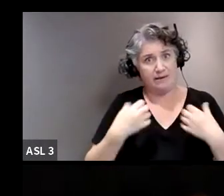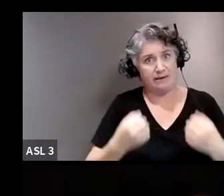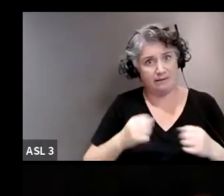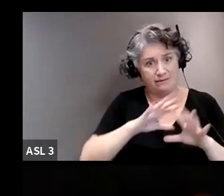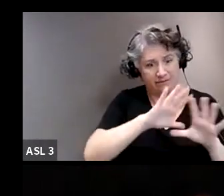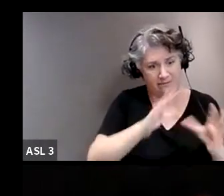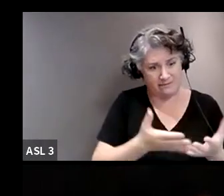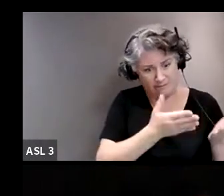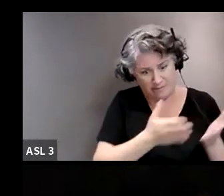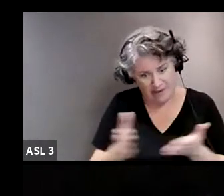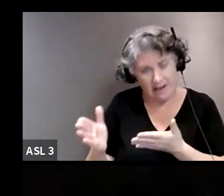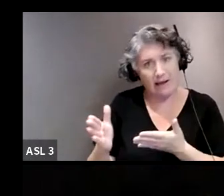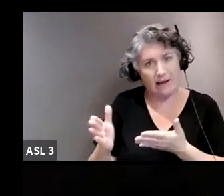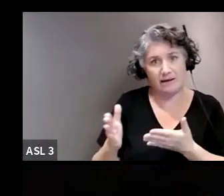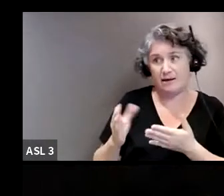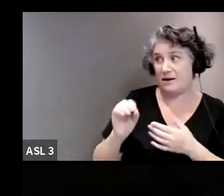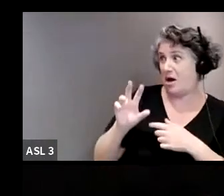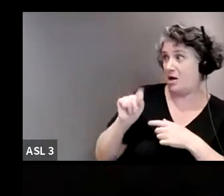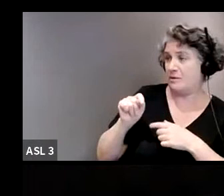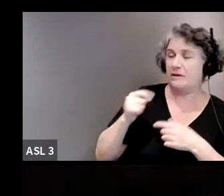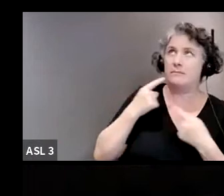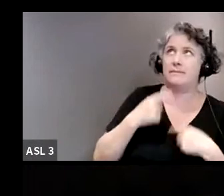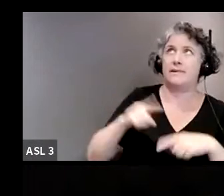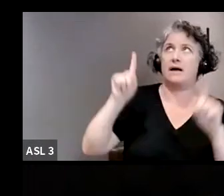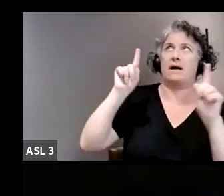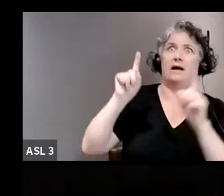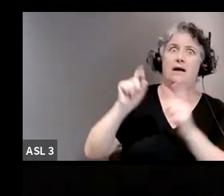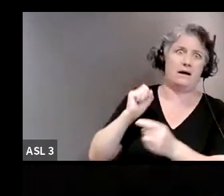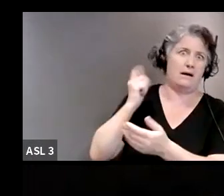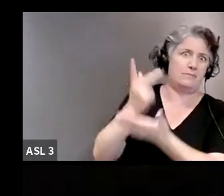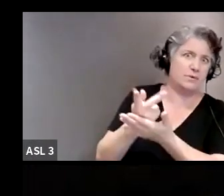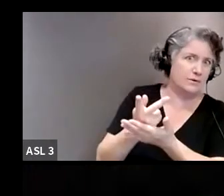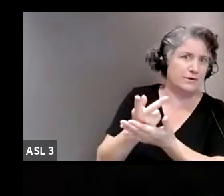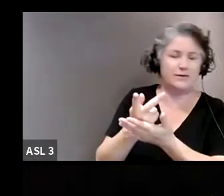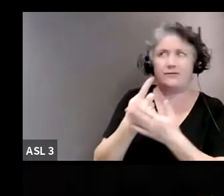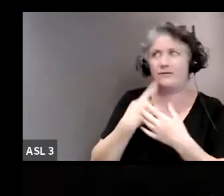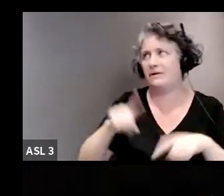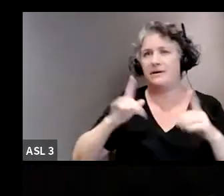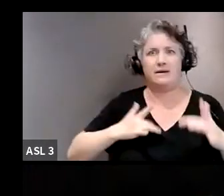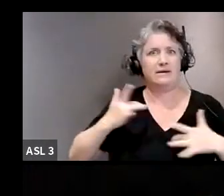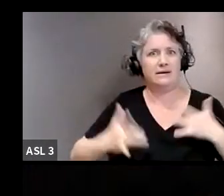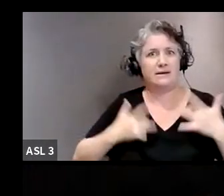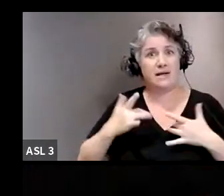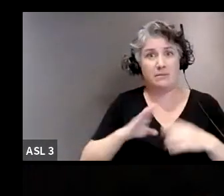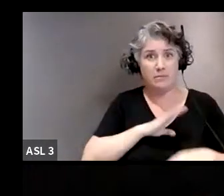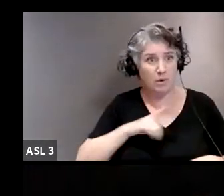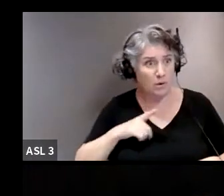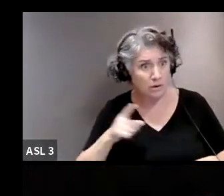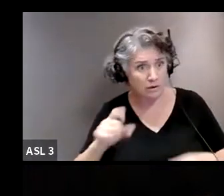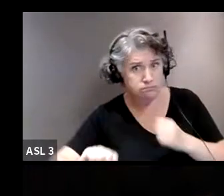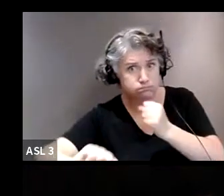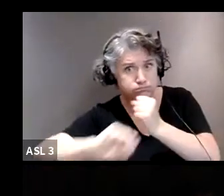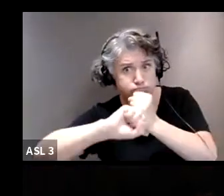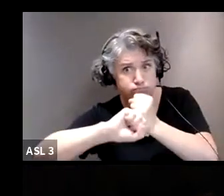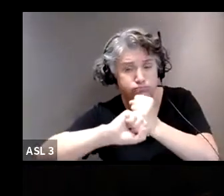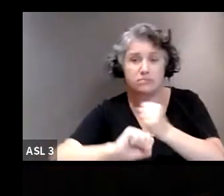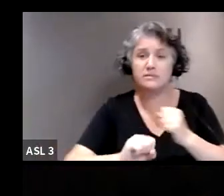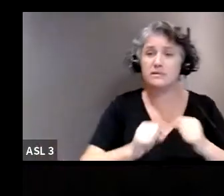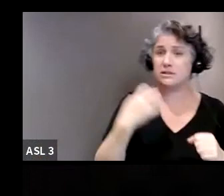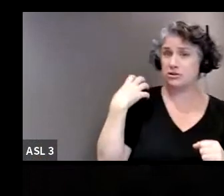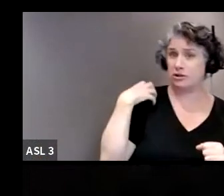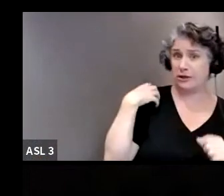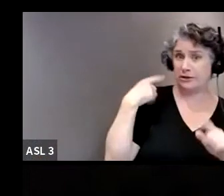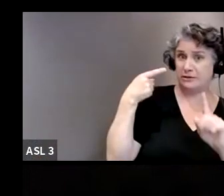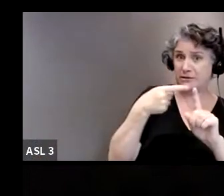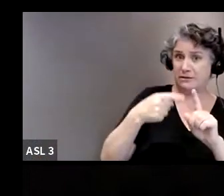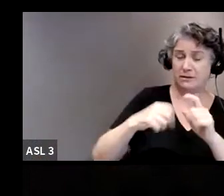to receive that news in october that it's finally been approved and we've had tremendous support from the board and the chair sorry the board and specifically the chair